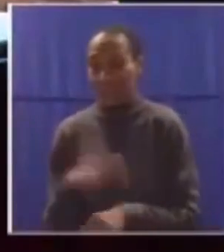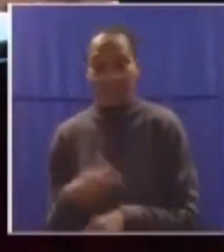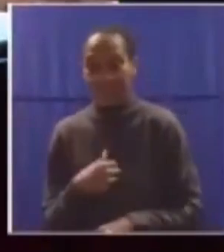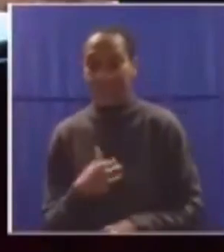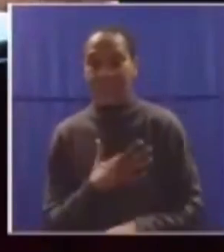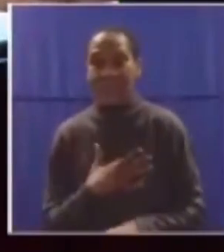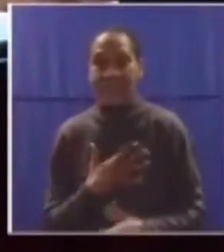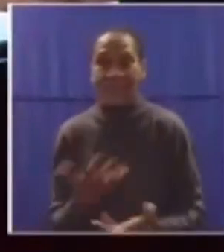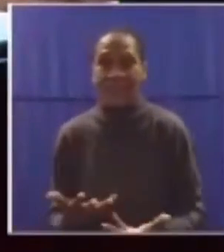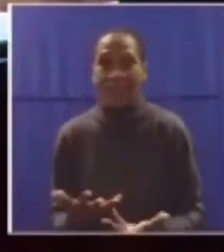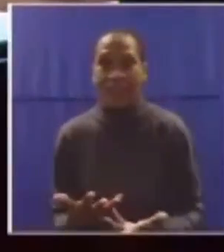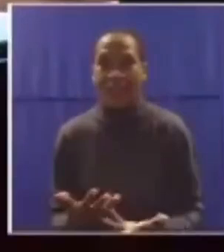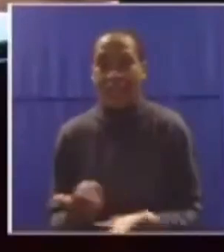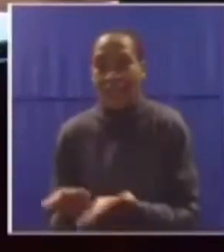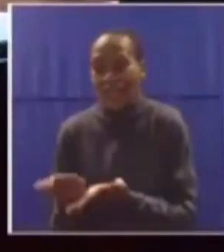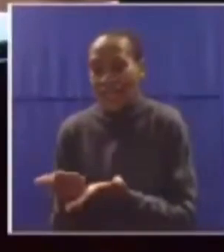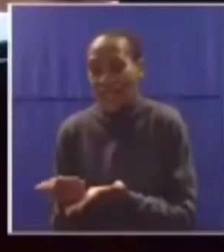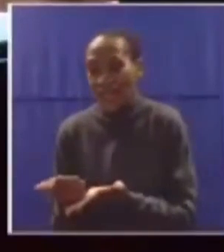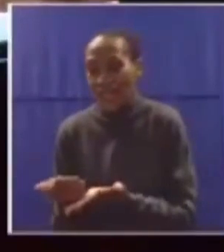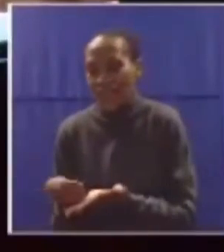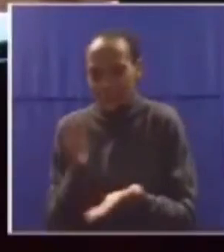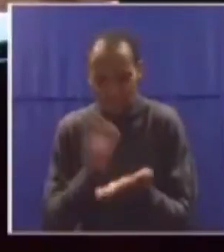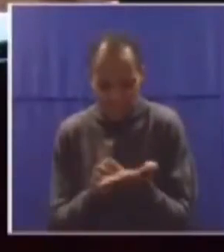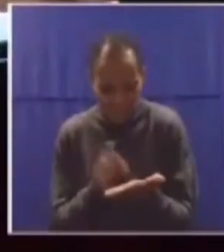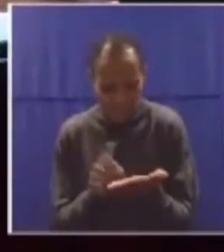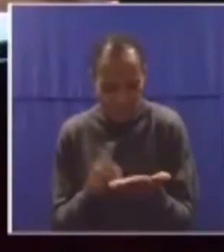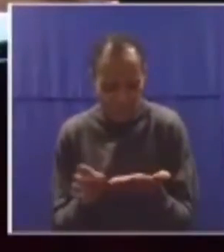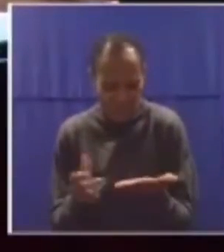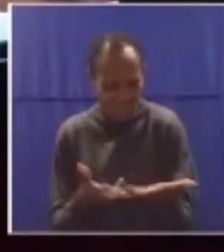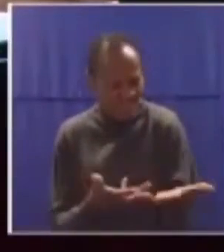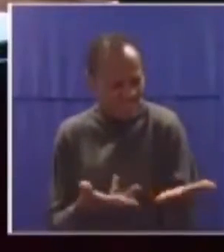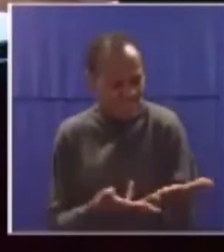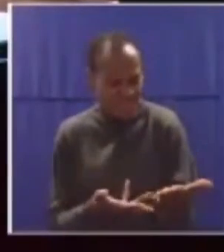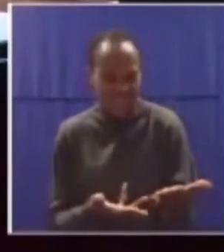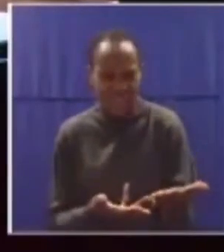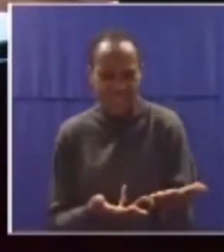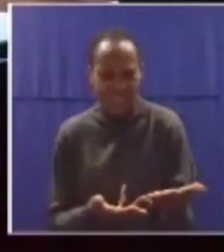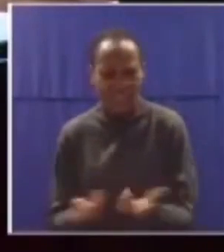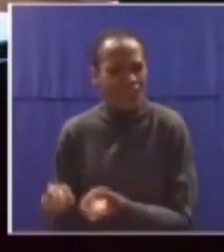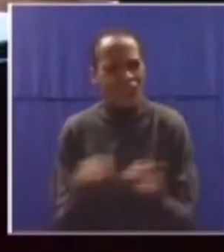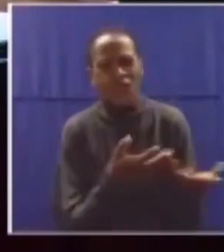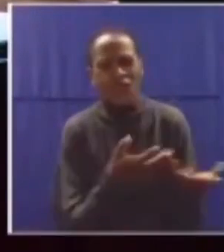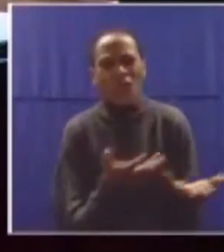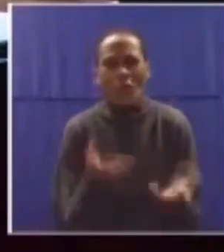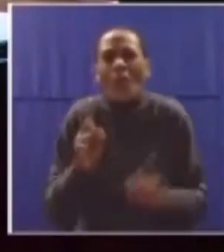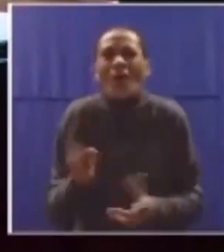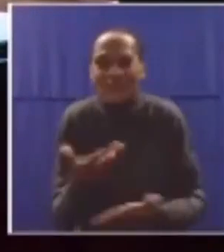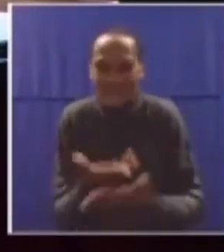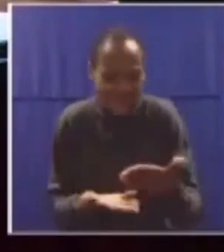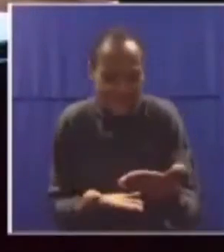instances, you find them very helpful, you take notes and you go and inform the work that you do.